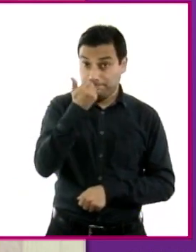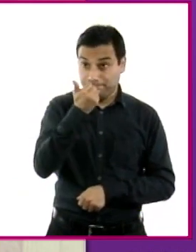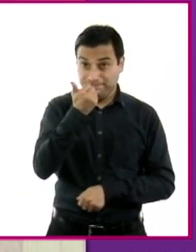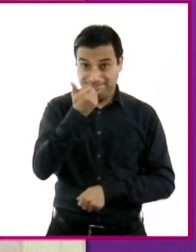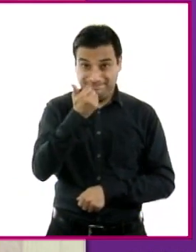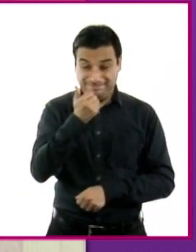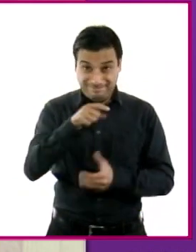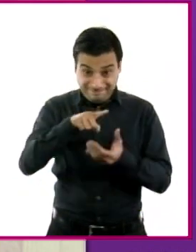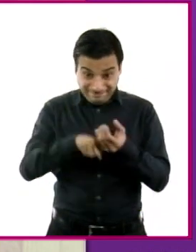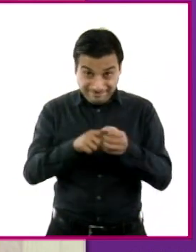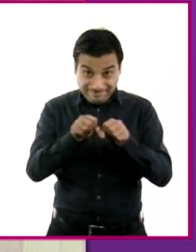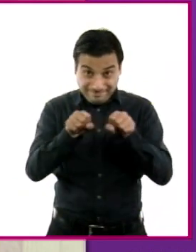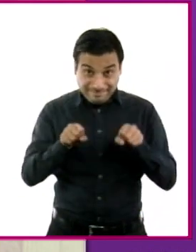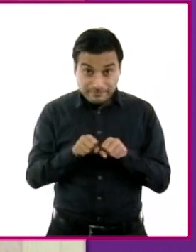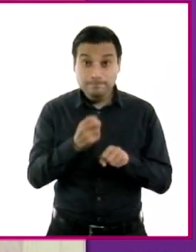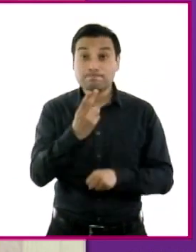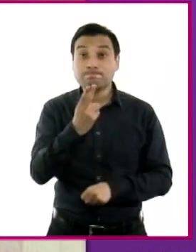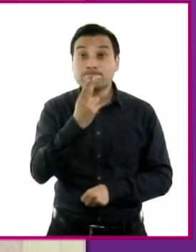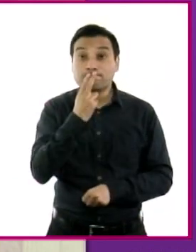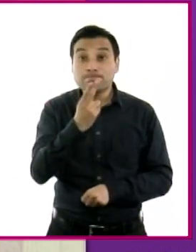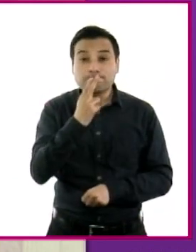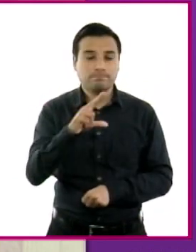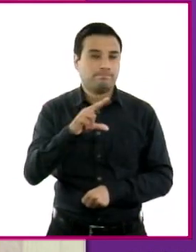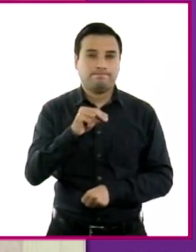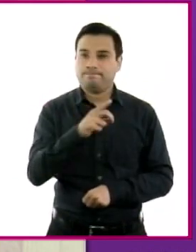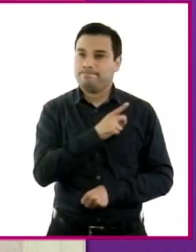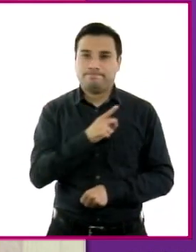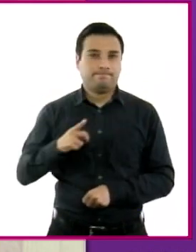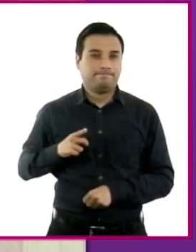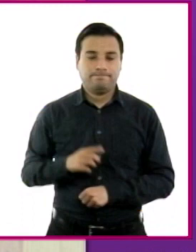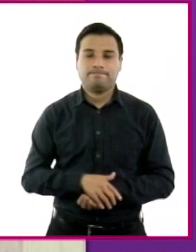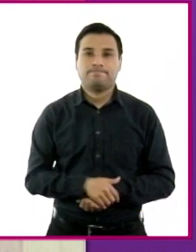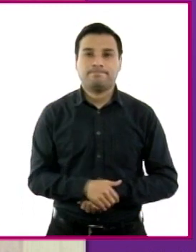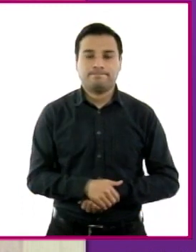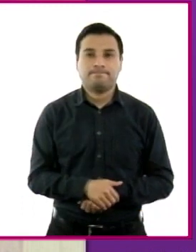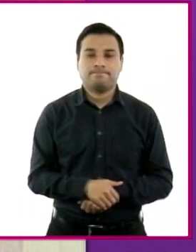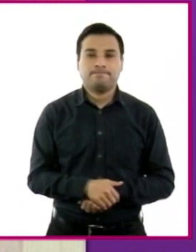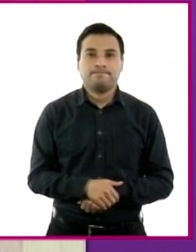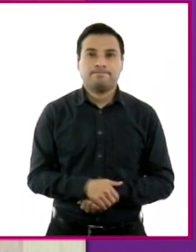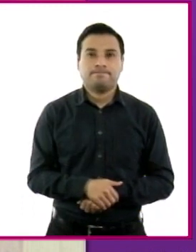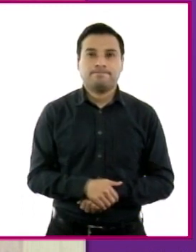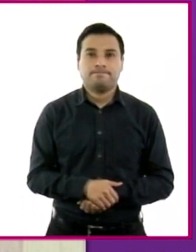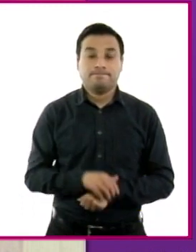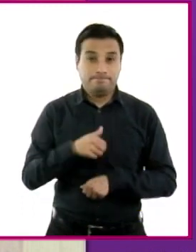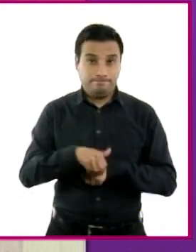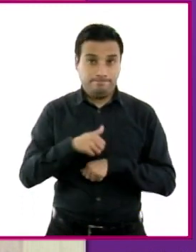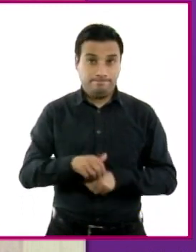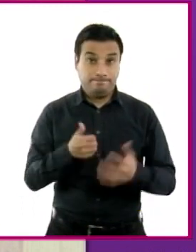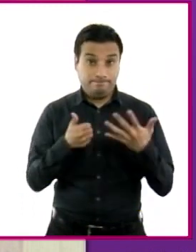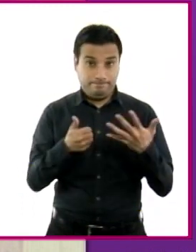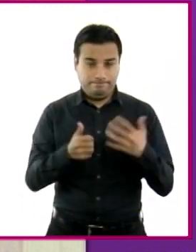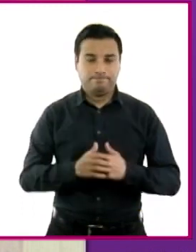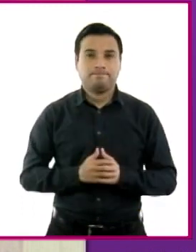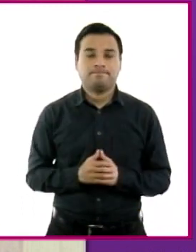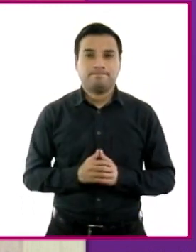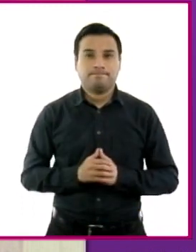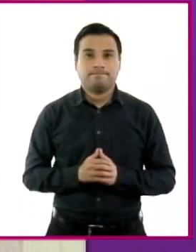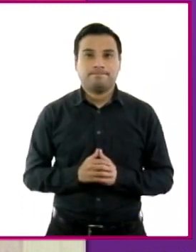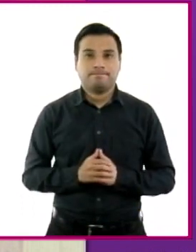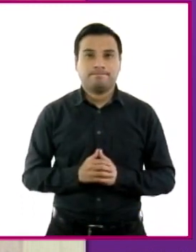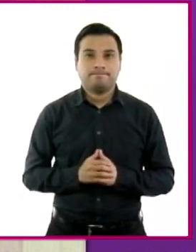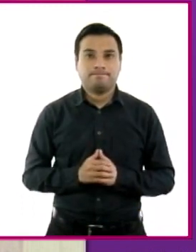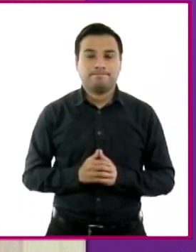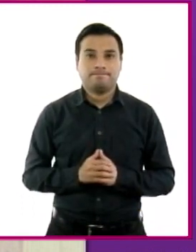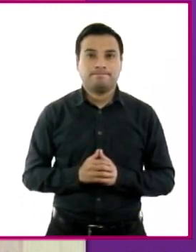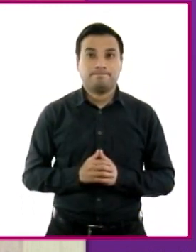classroom. Students mustn't smoke in the classroom. 6. Students